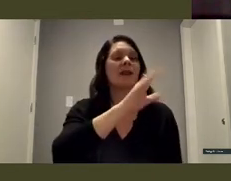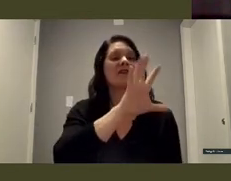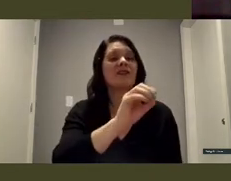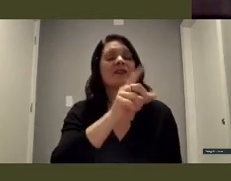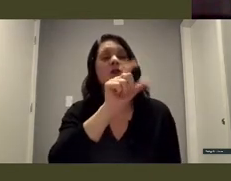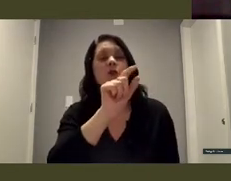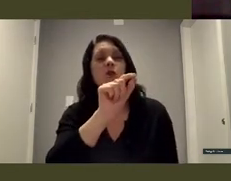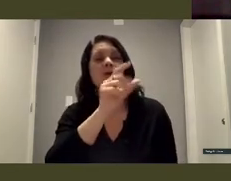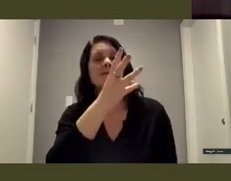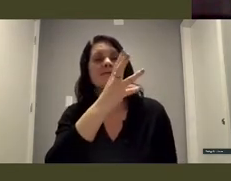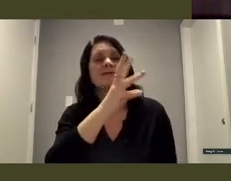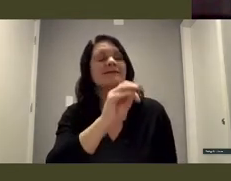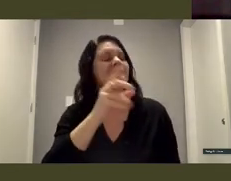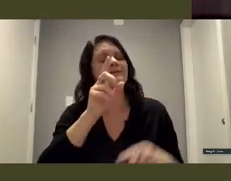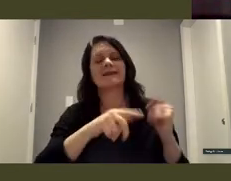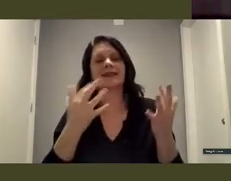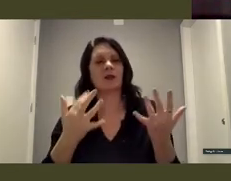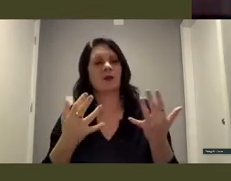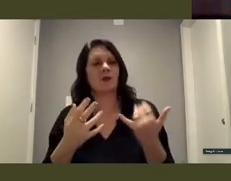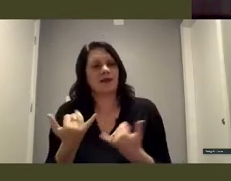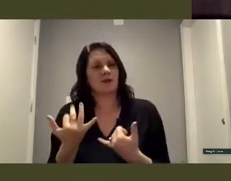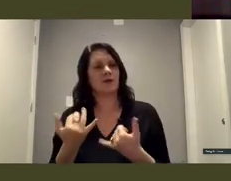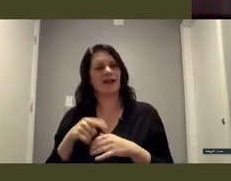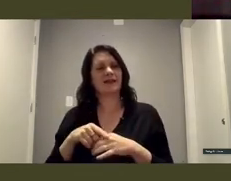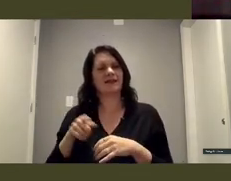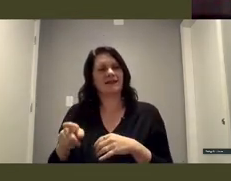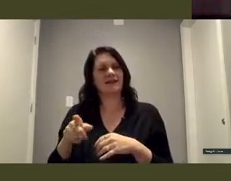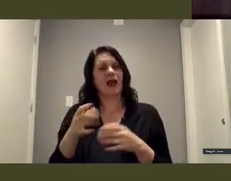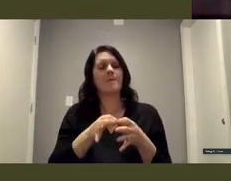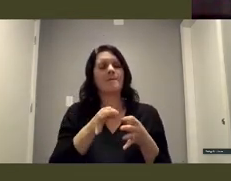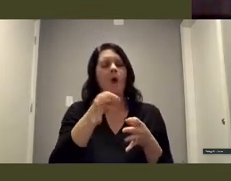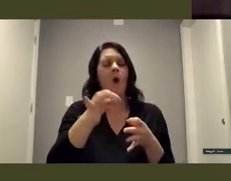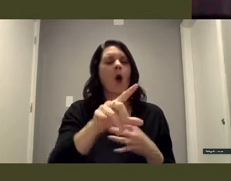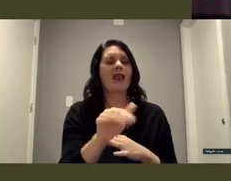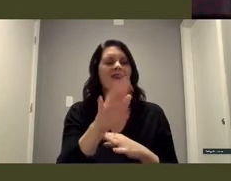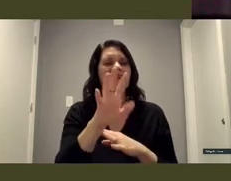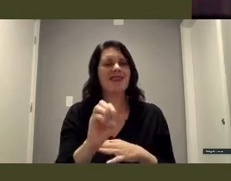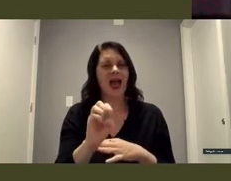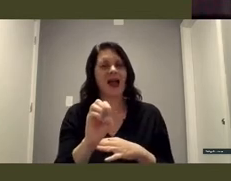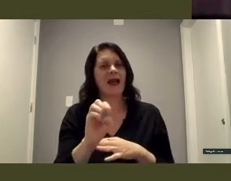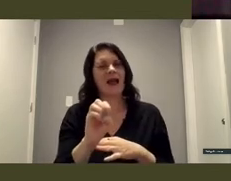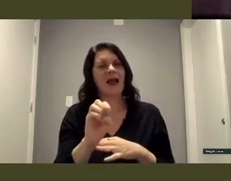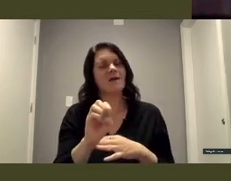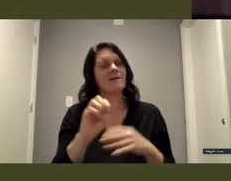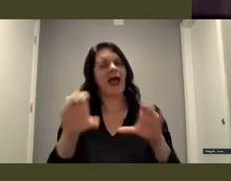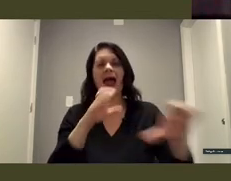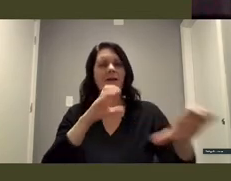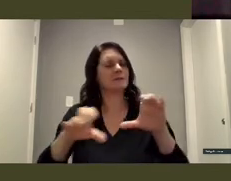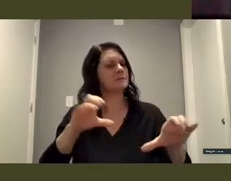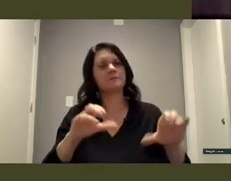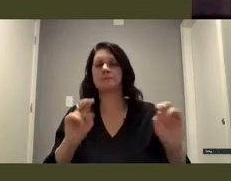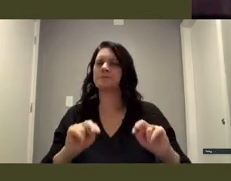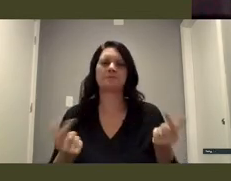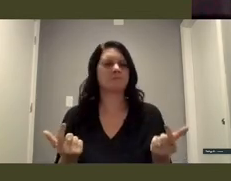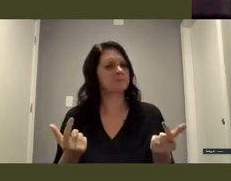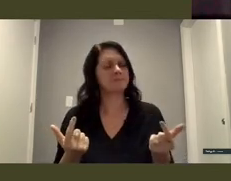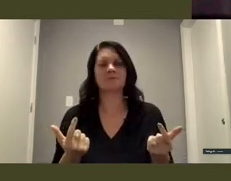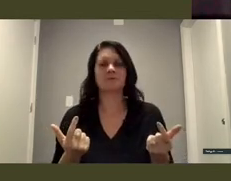of what they never caused or what they are never responsible for. So I see the COP26 has not